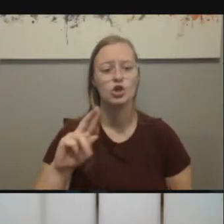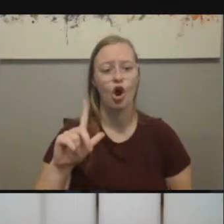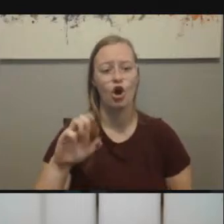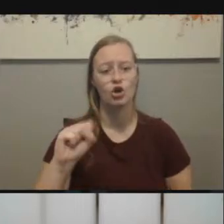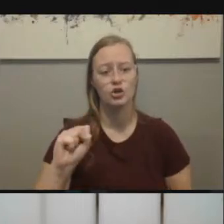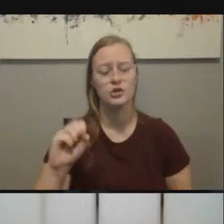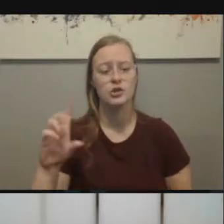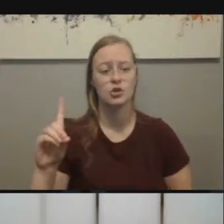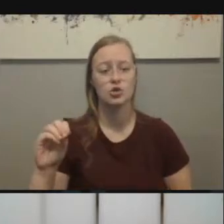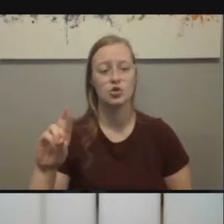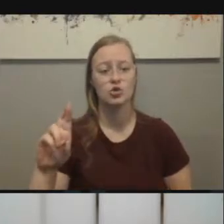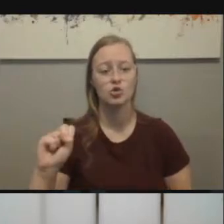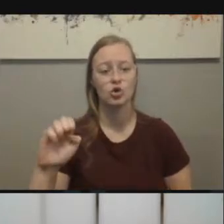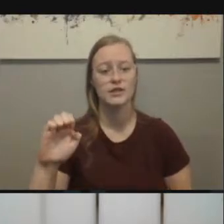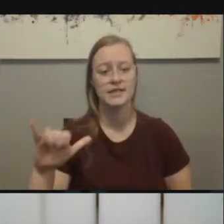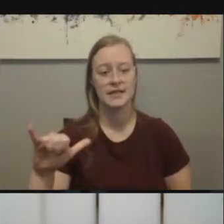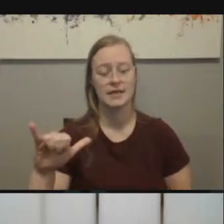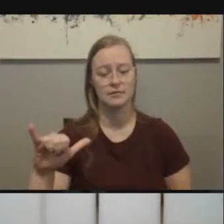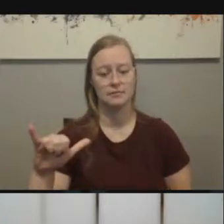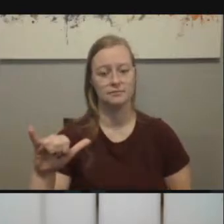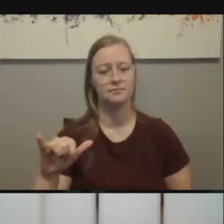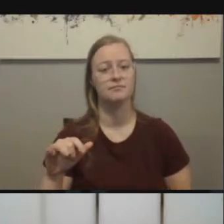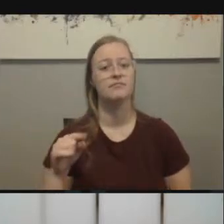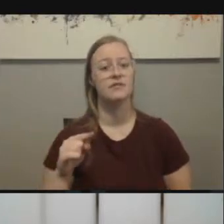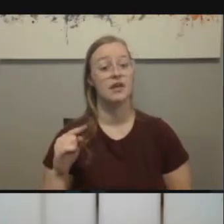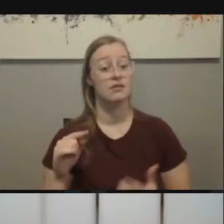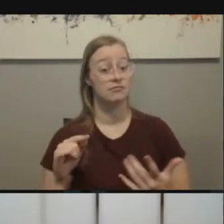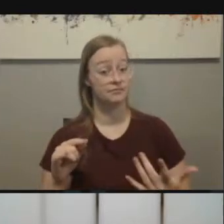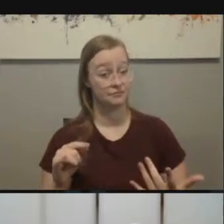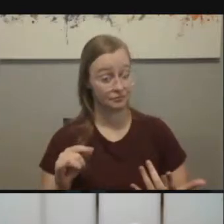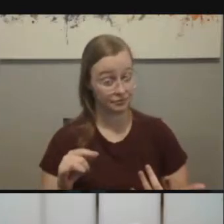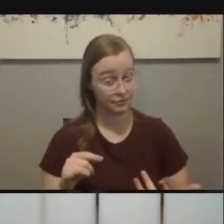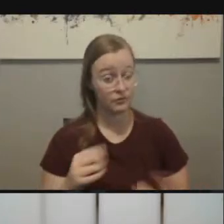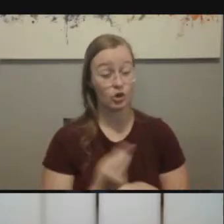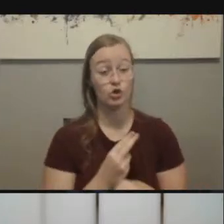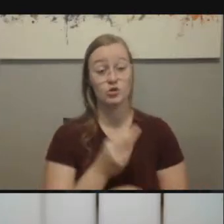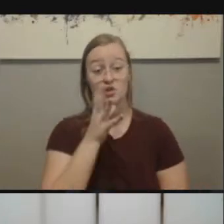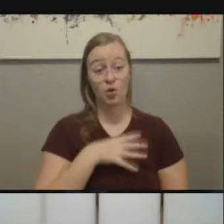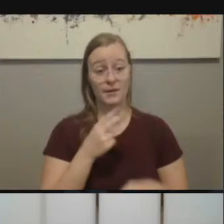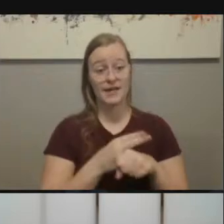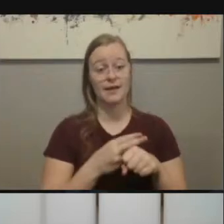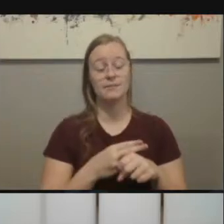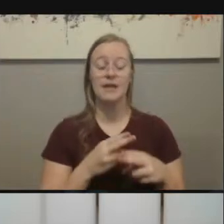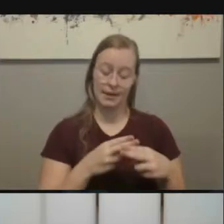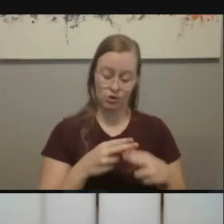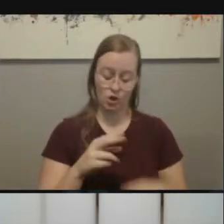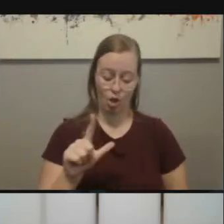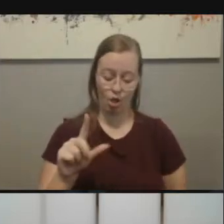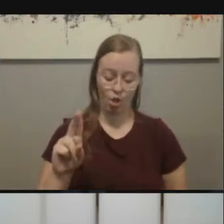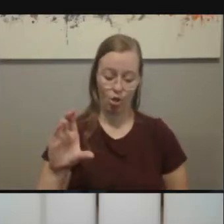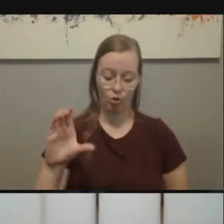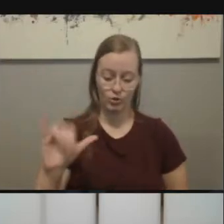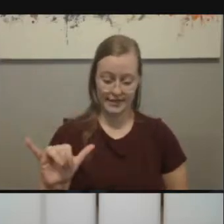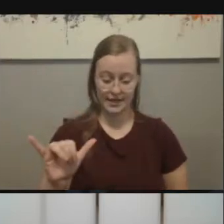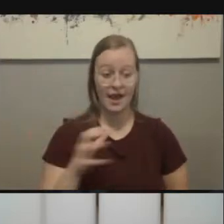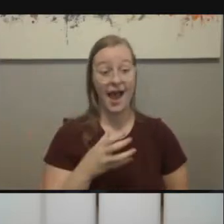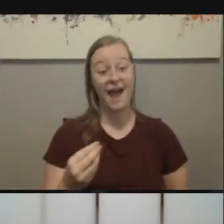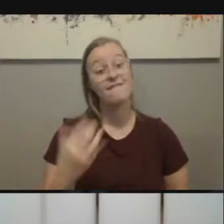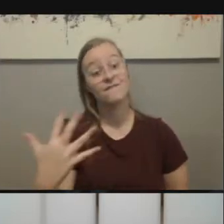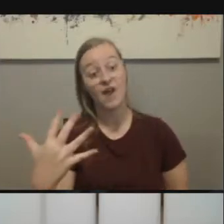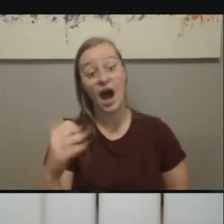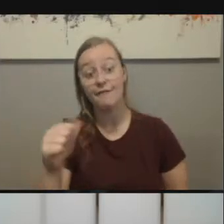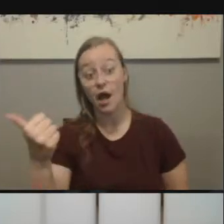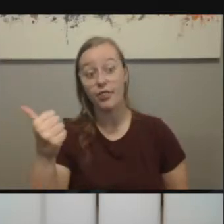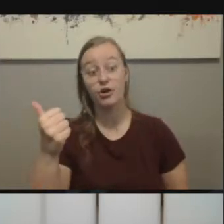was manumitting a woman named Lucy and 5 other African